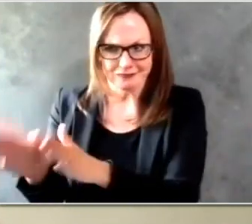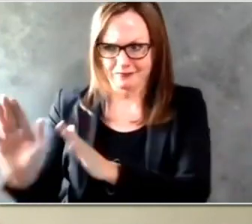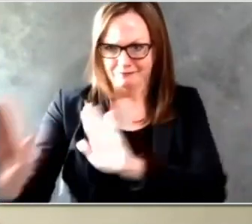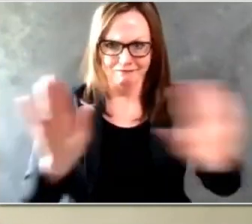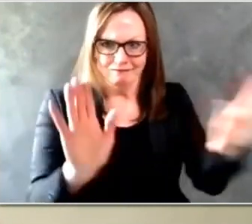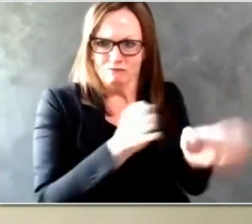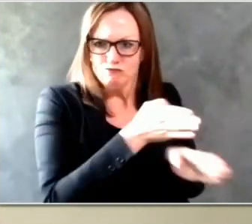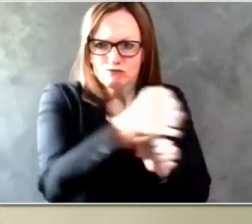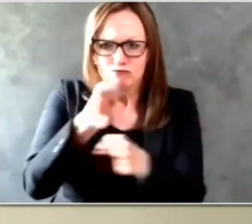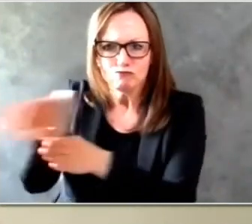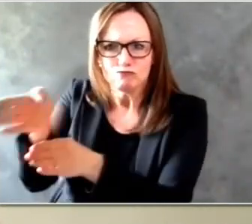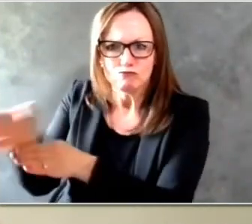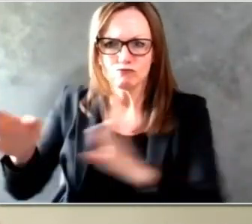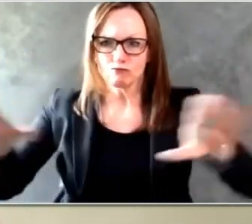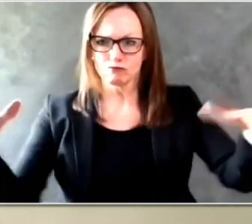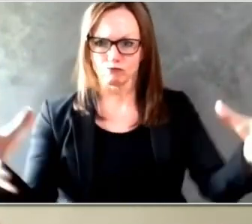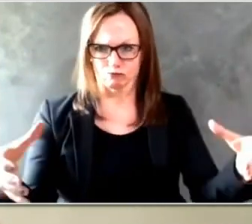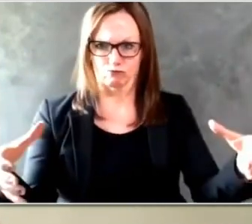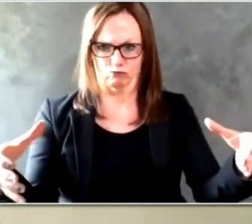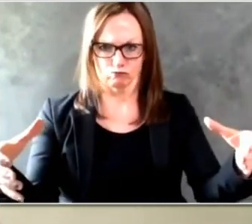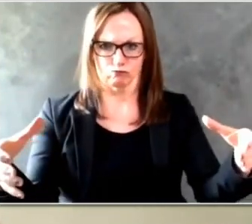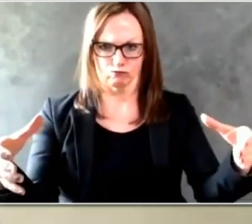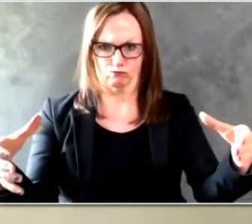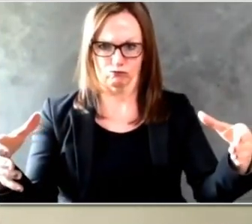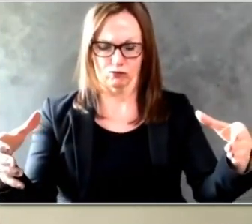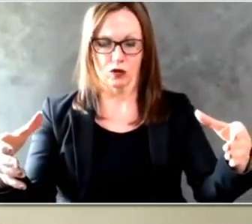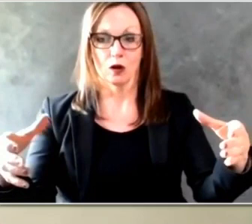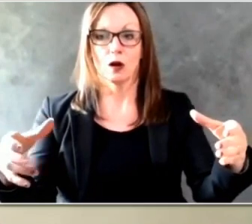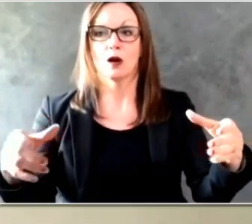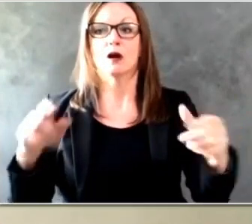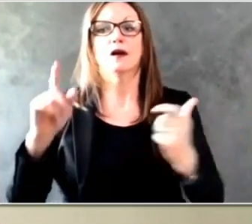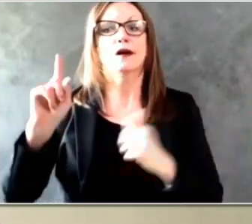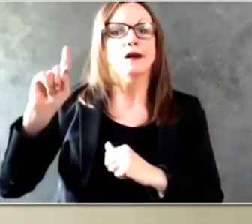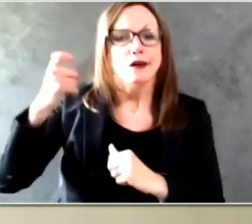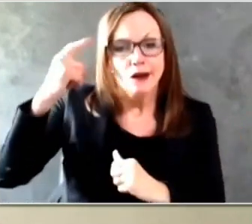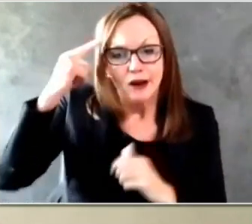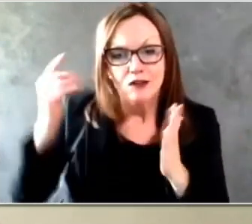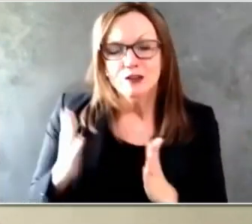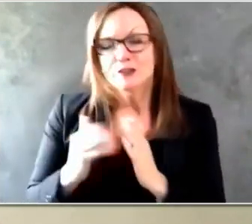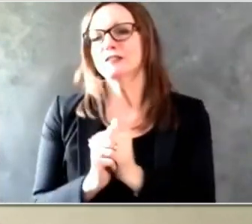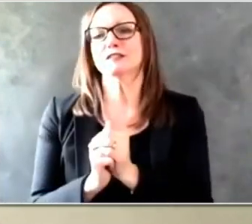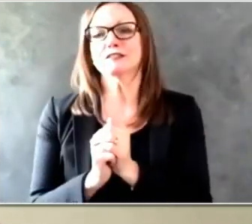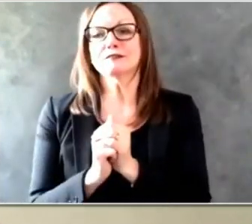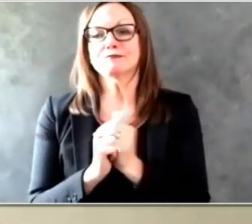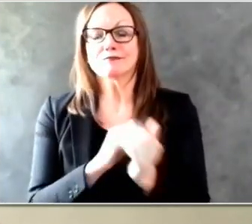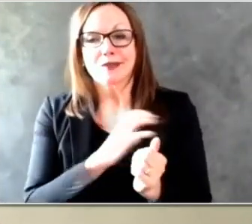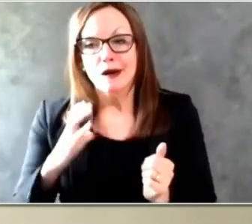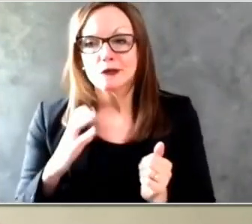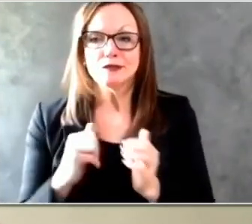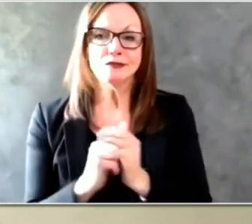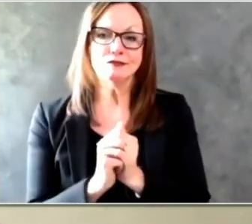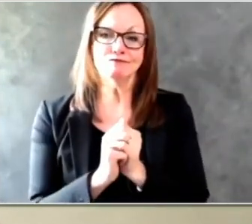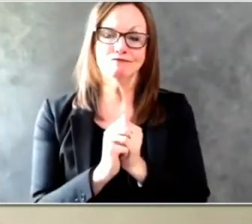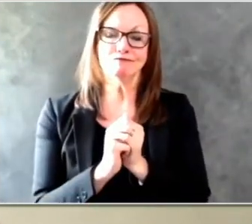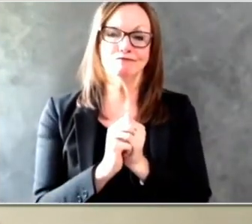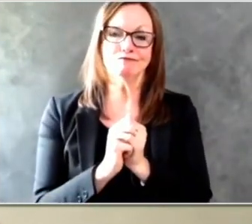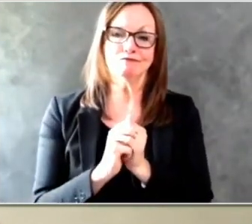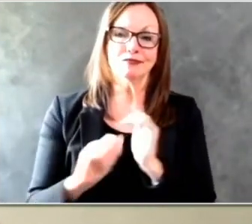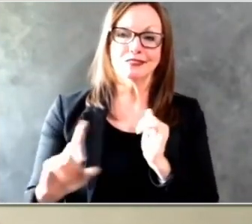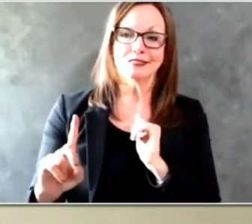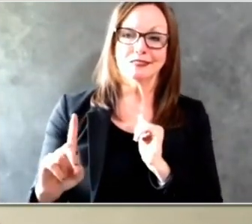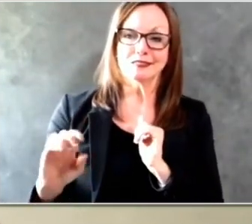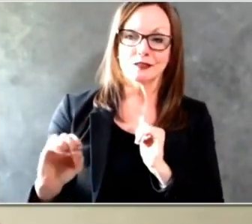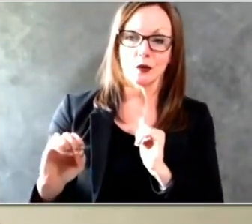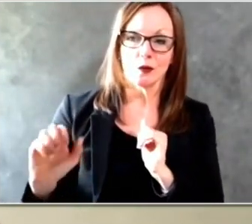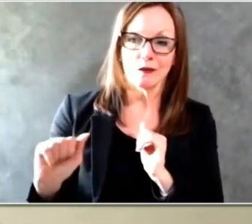governor's staff, DHS, DOA, State Emergency Operations Center, and DMA, which includes